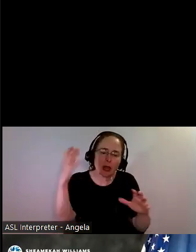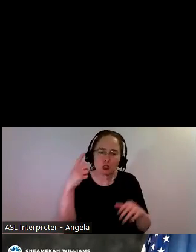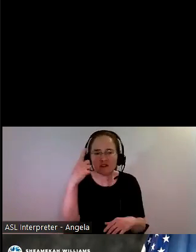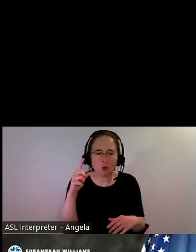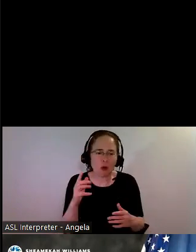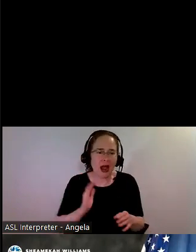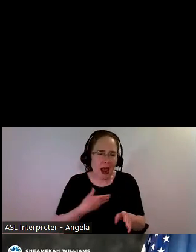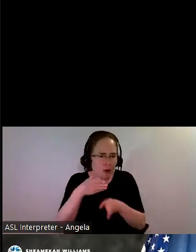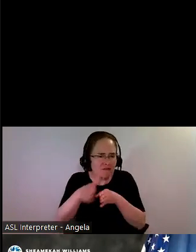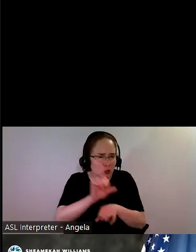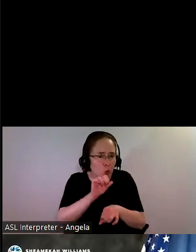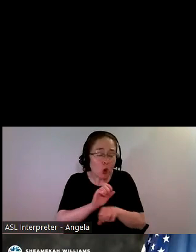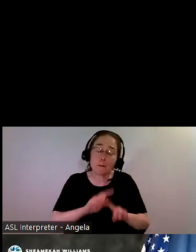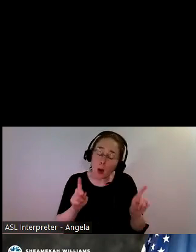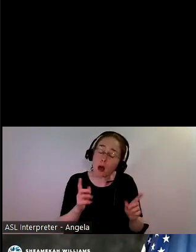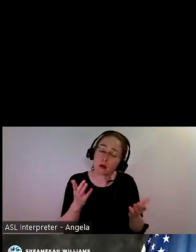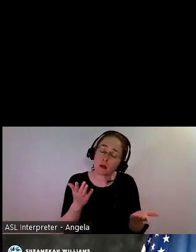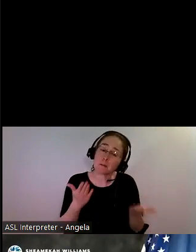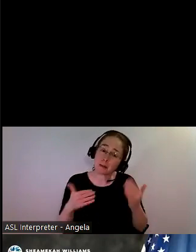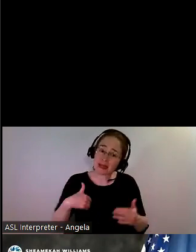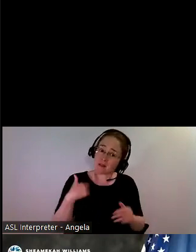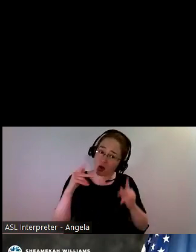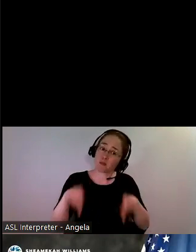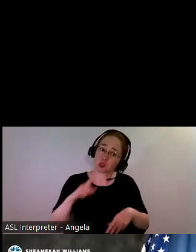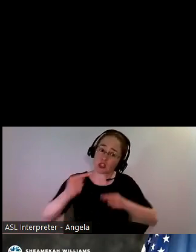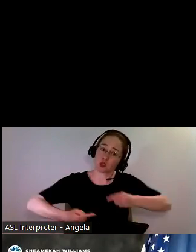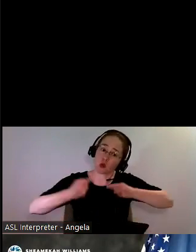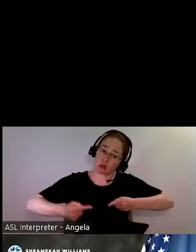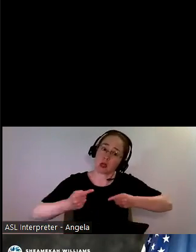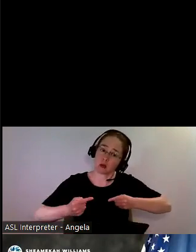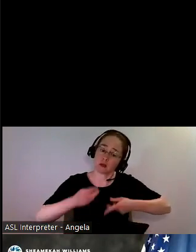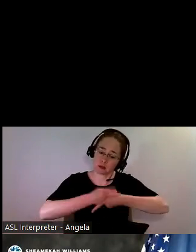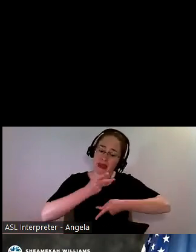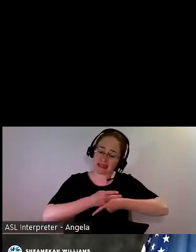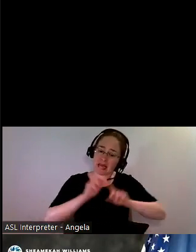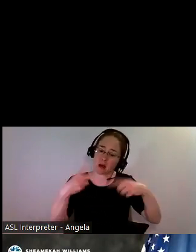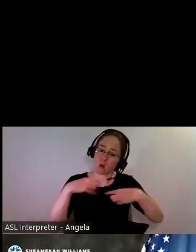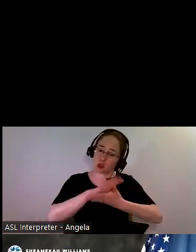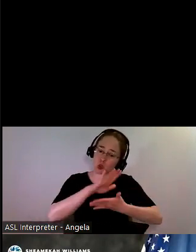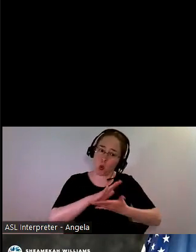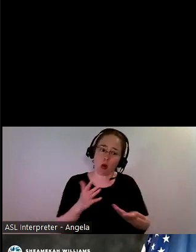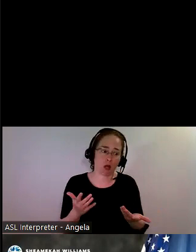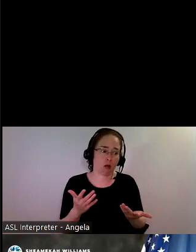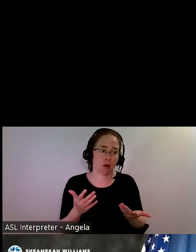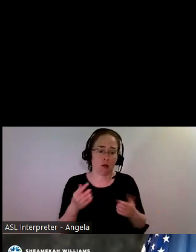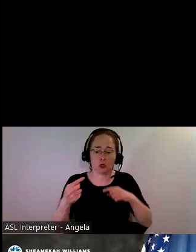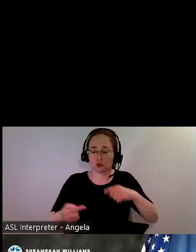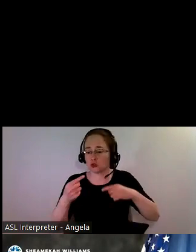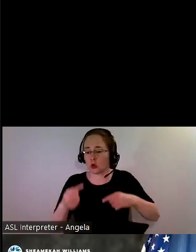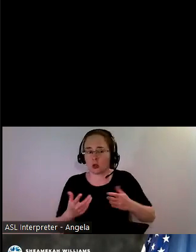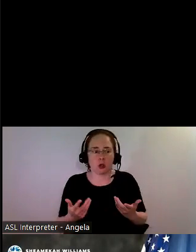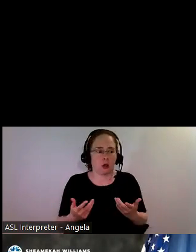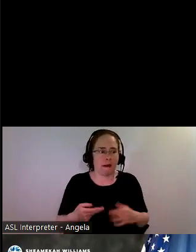our field of work, but it may look like, you know, a young person is really struggling to maintain going to school. A young person is really having high levels